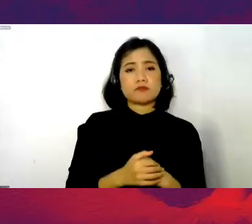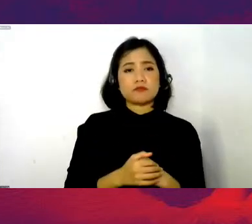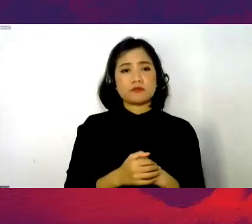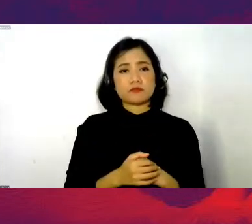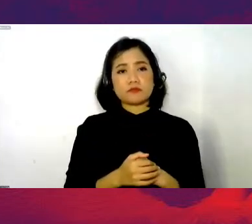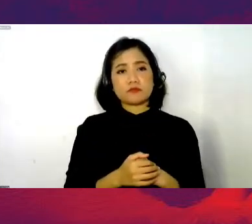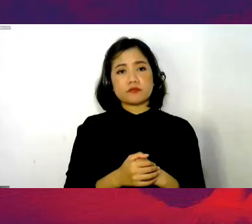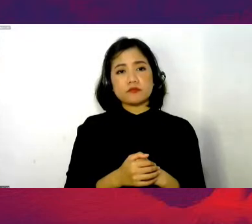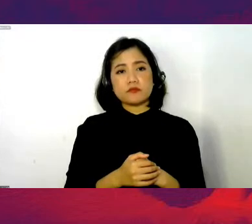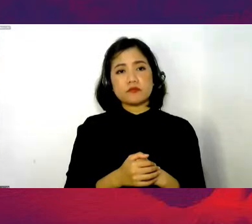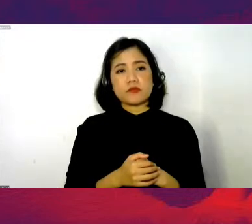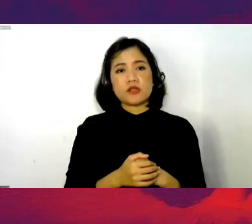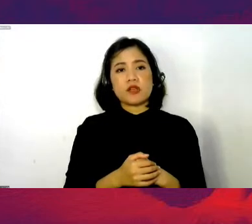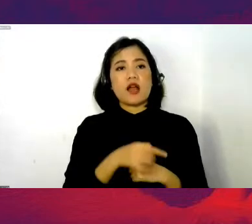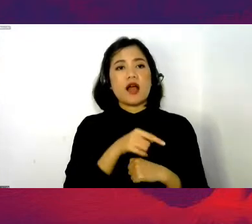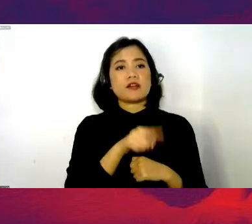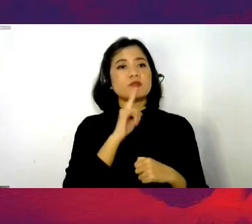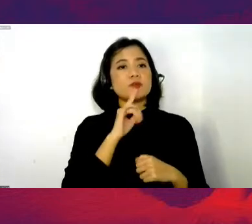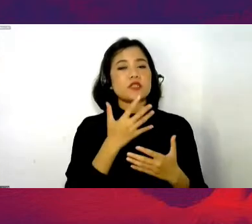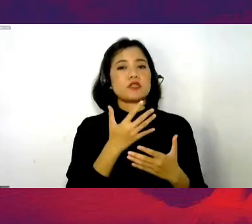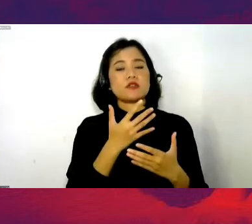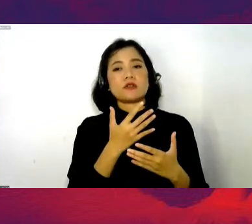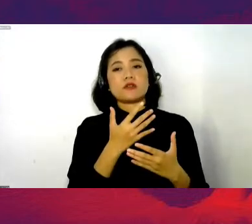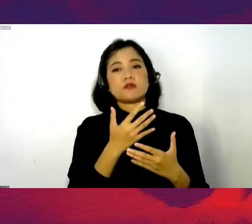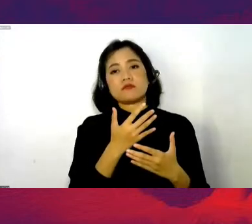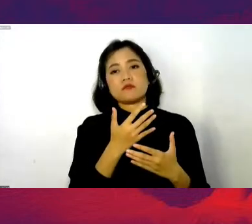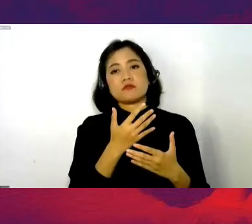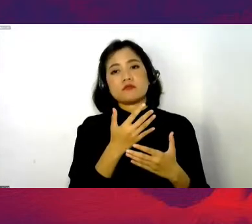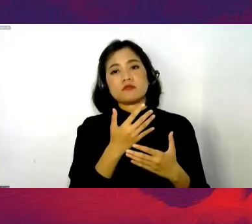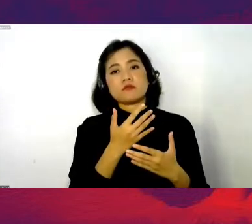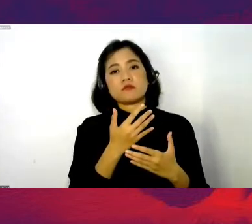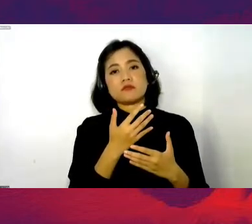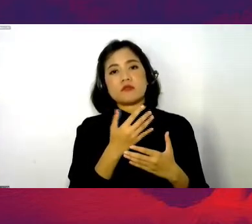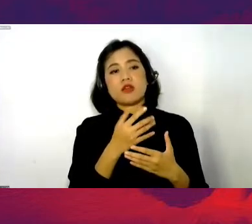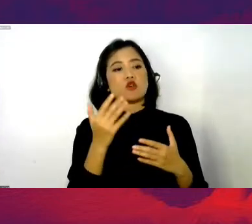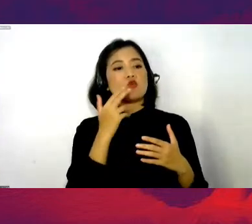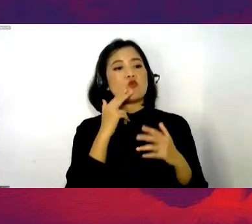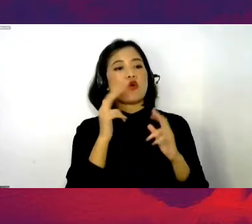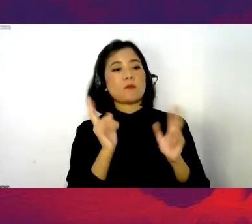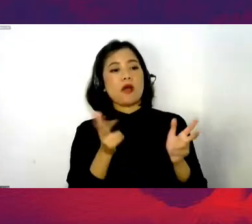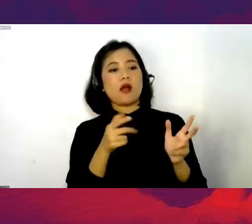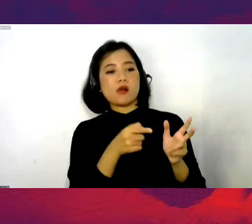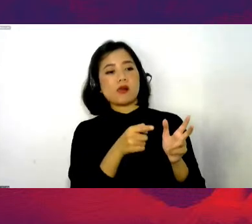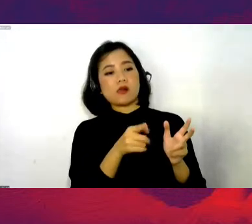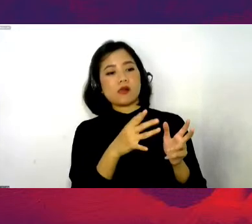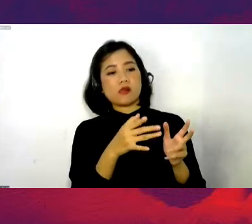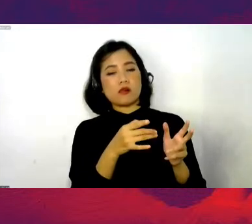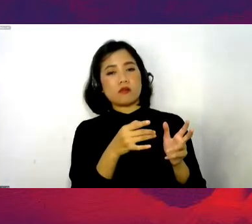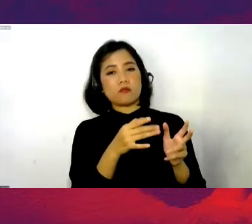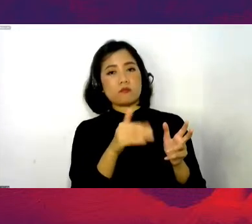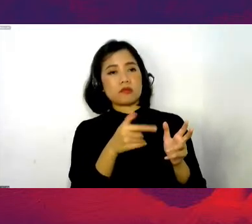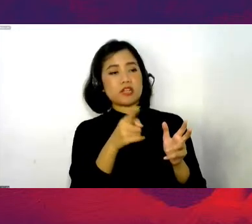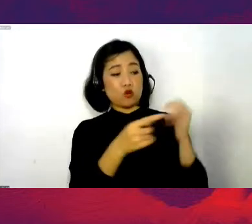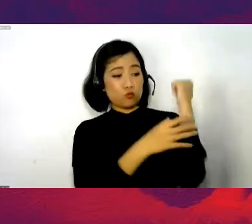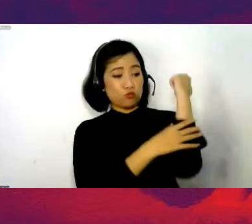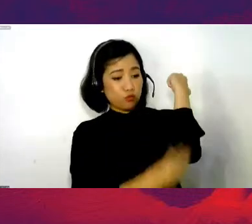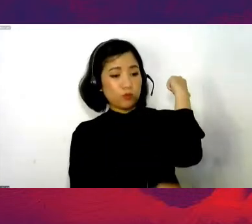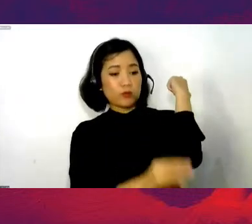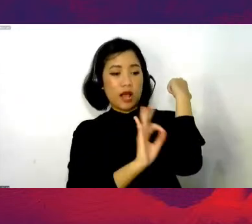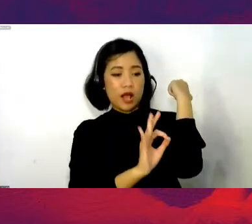the G20 Task Force. This is the national team for the acceleration of poverty reduction program. Sebelum ini, Mas, just to show how